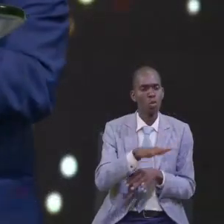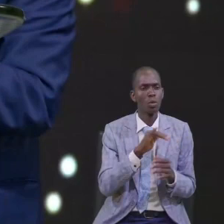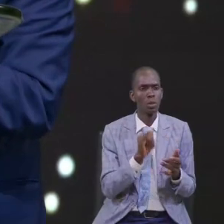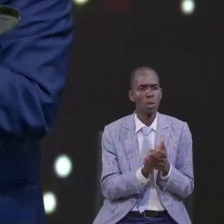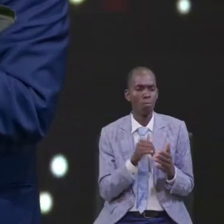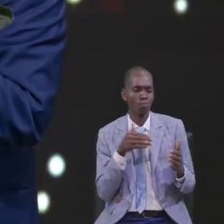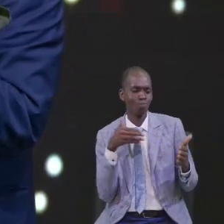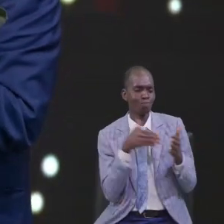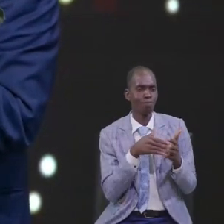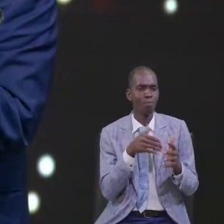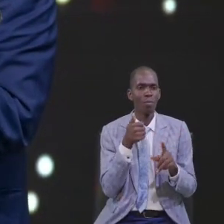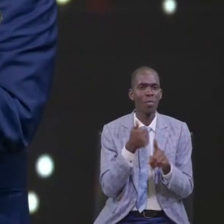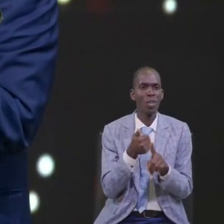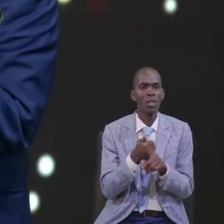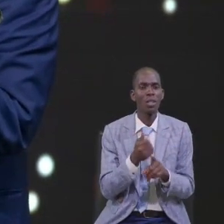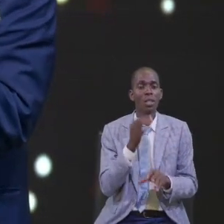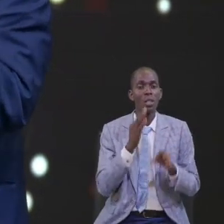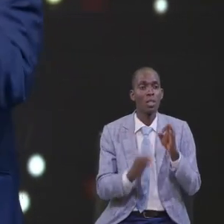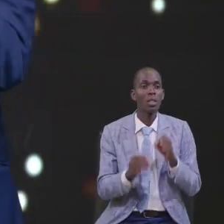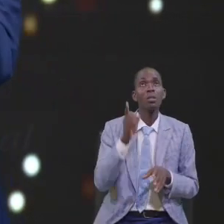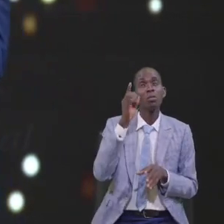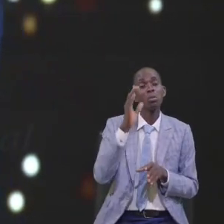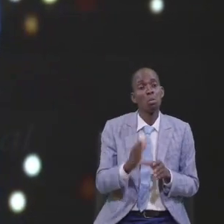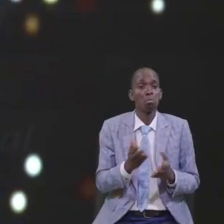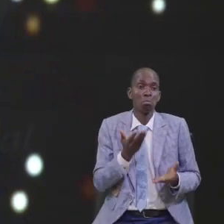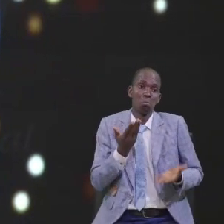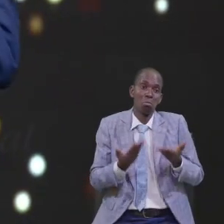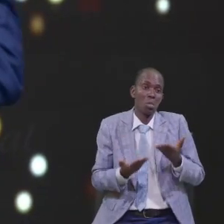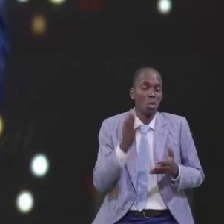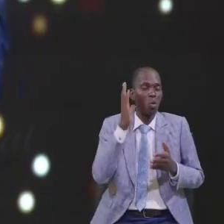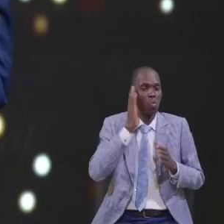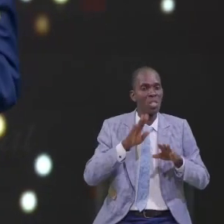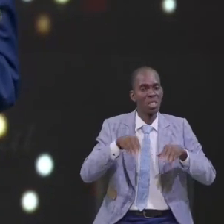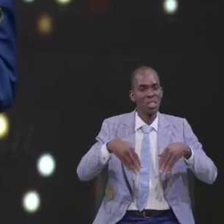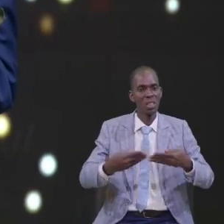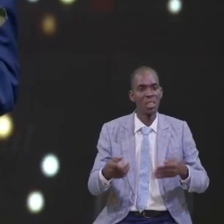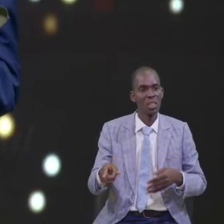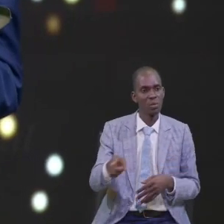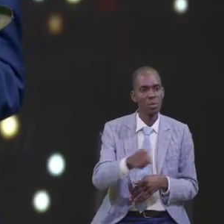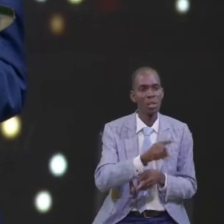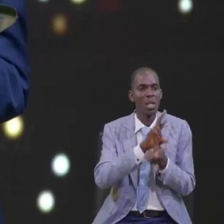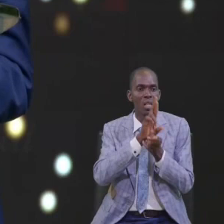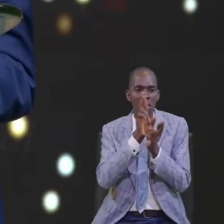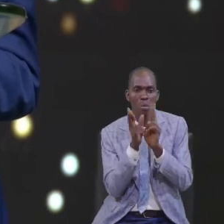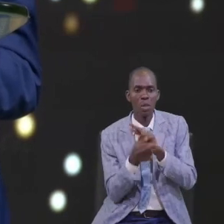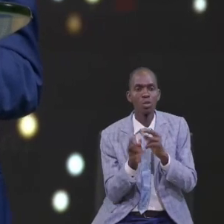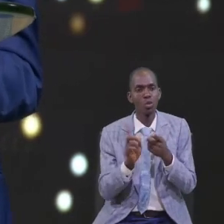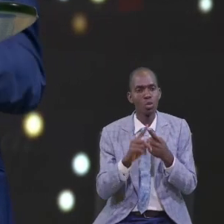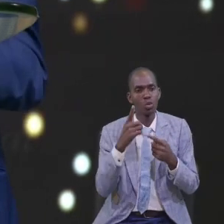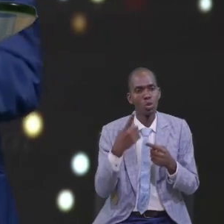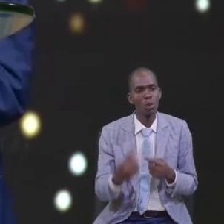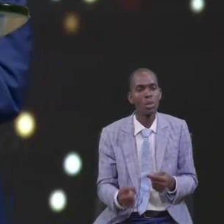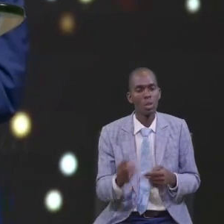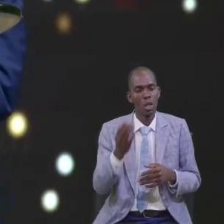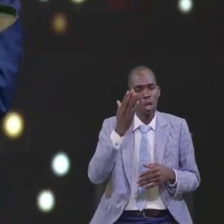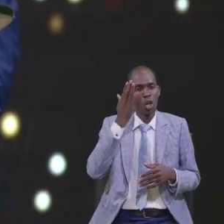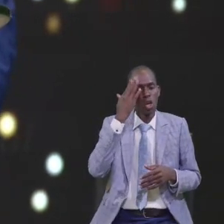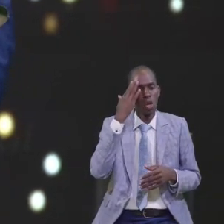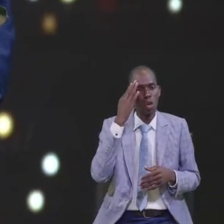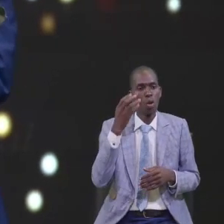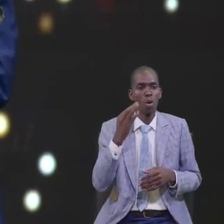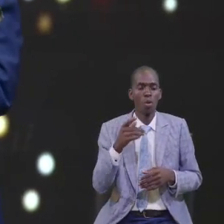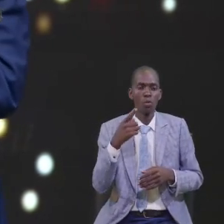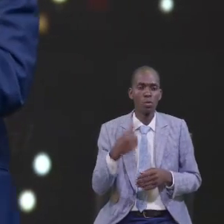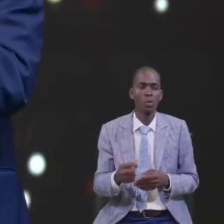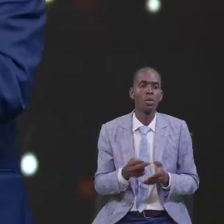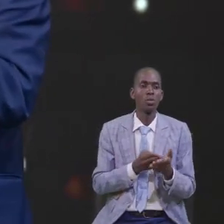themselves. If God peradventure will give them repentance to the acknowledging of